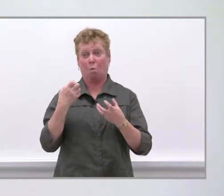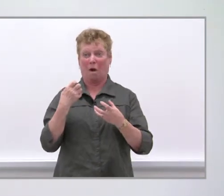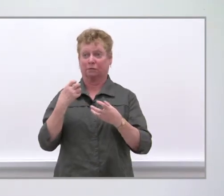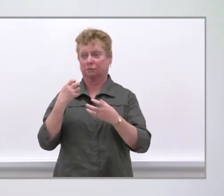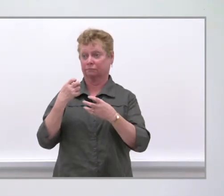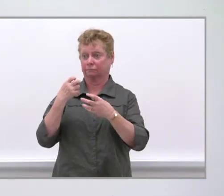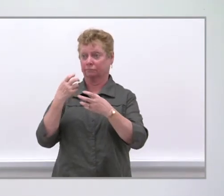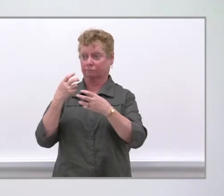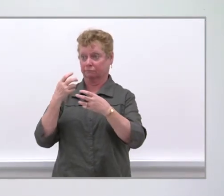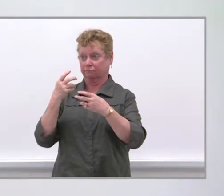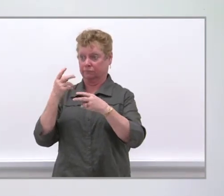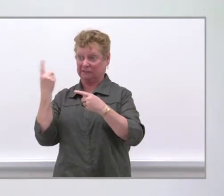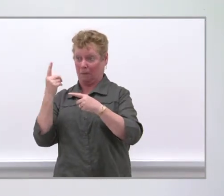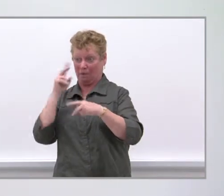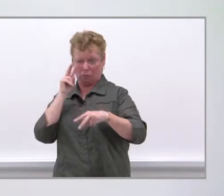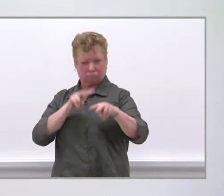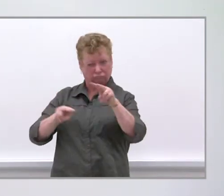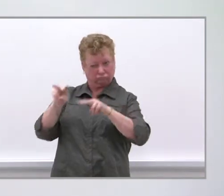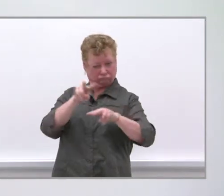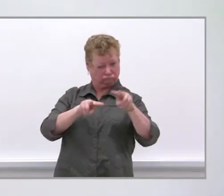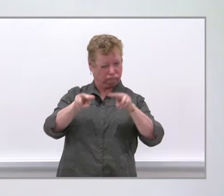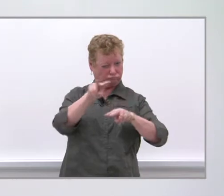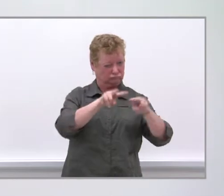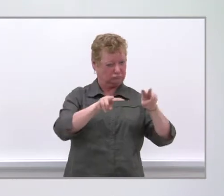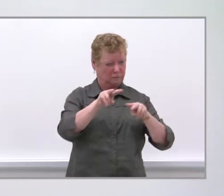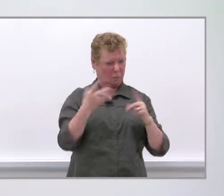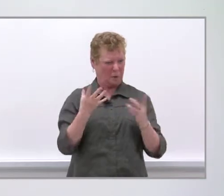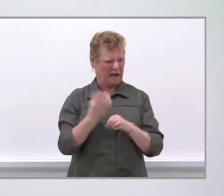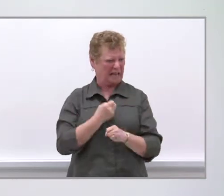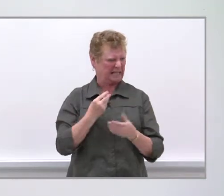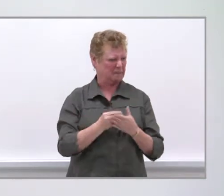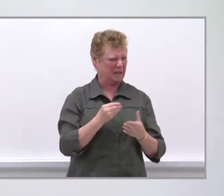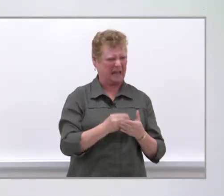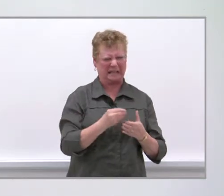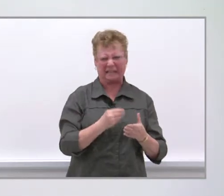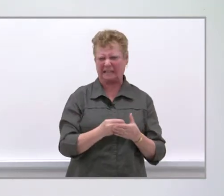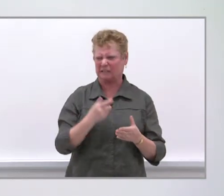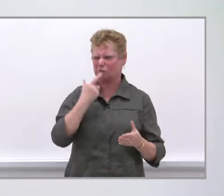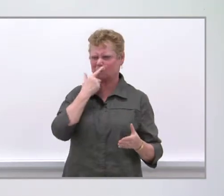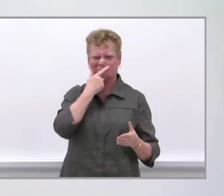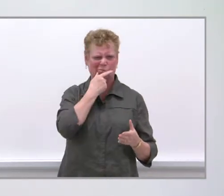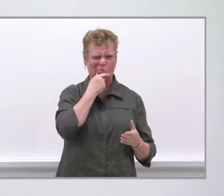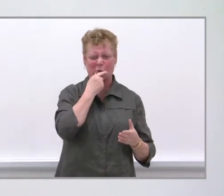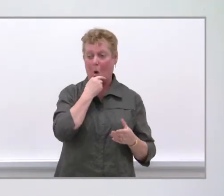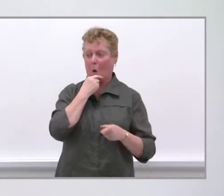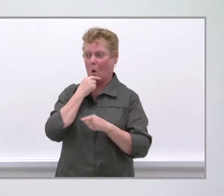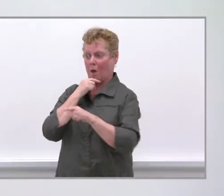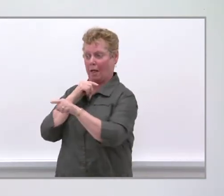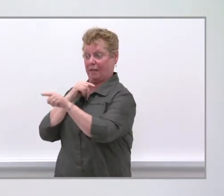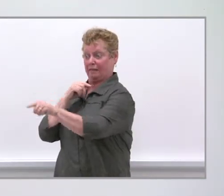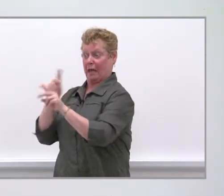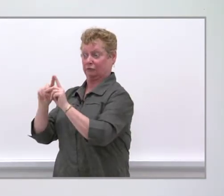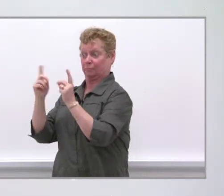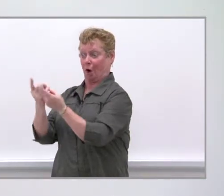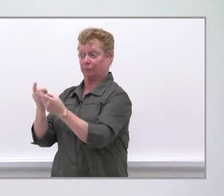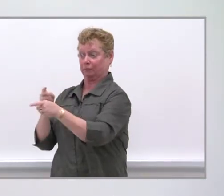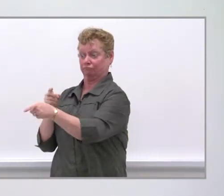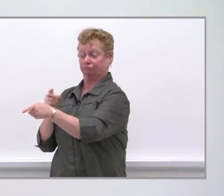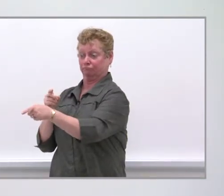pay for monitoring. In other words, let's say that the department that